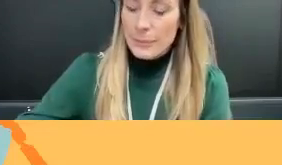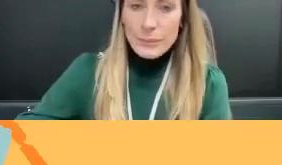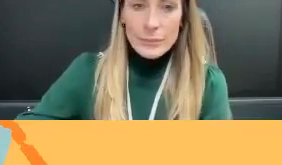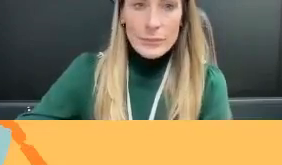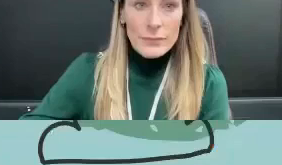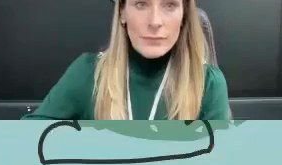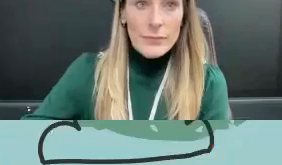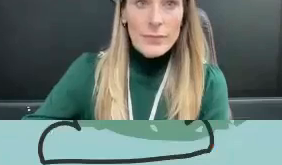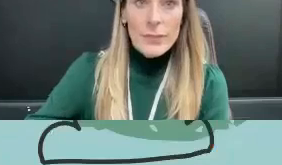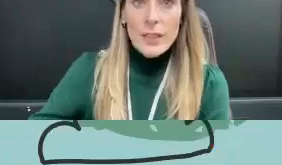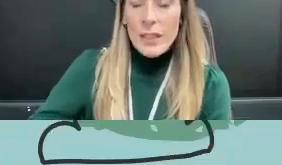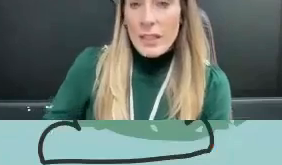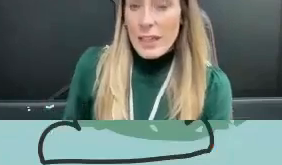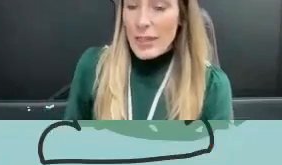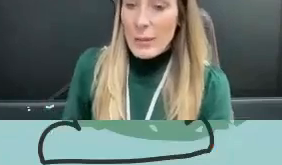please.